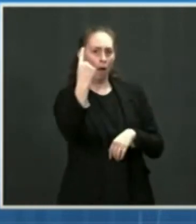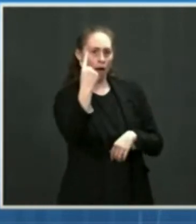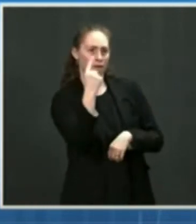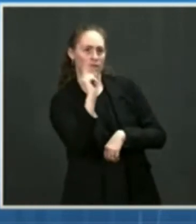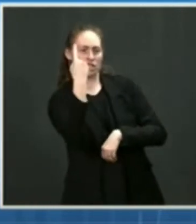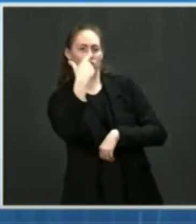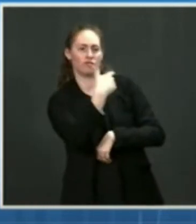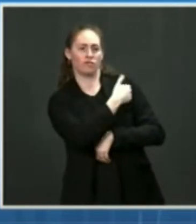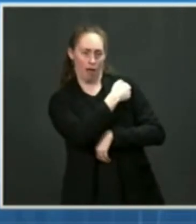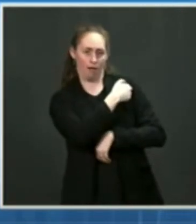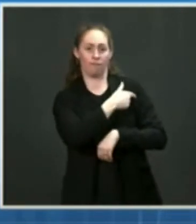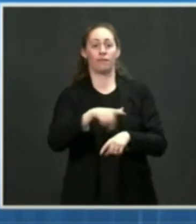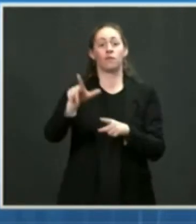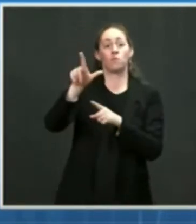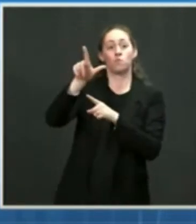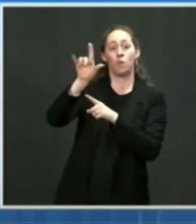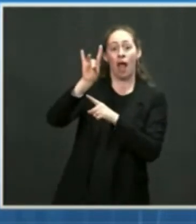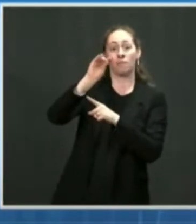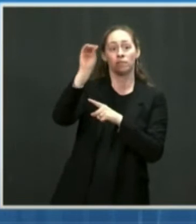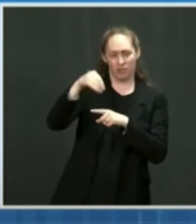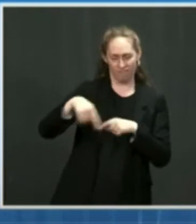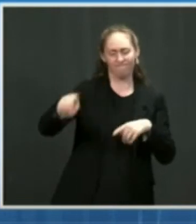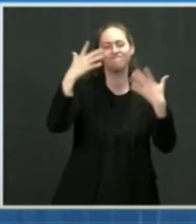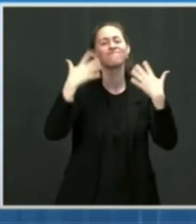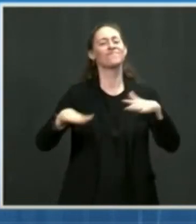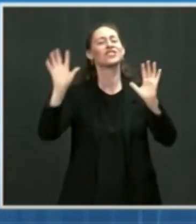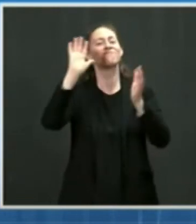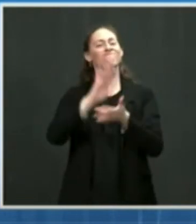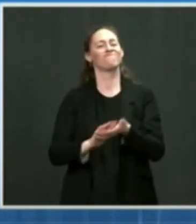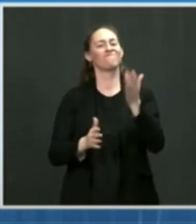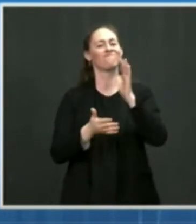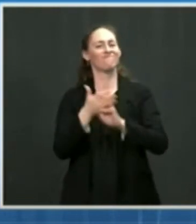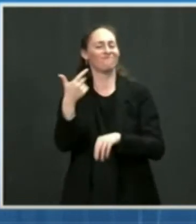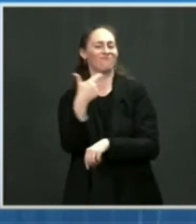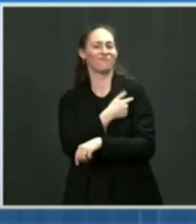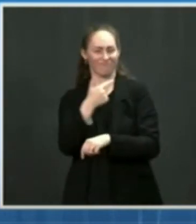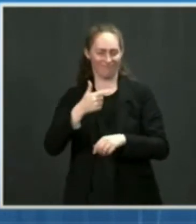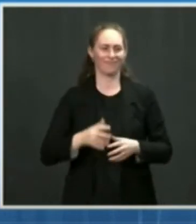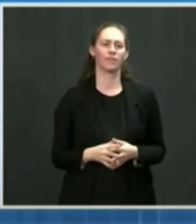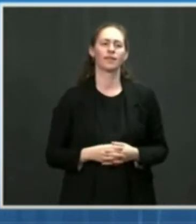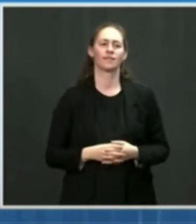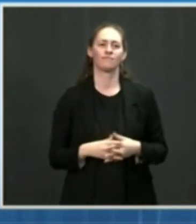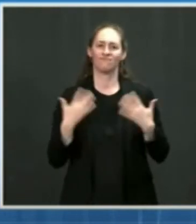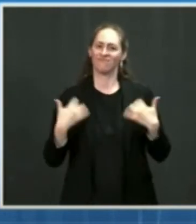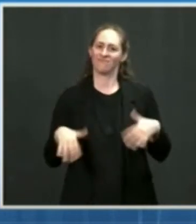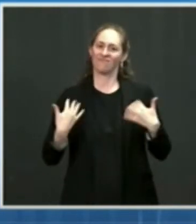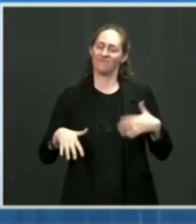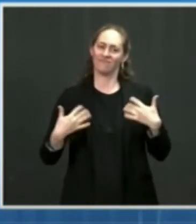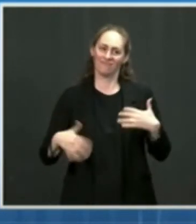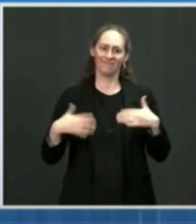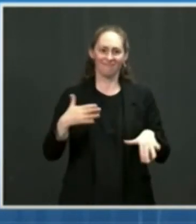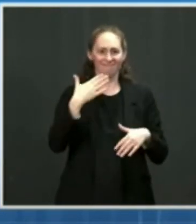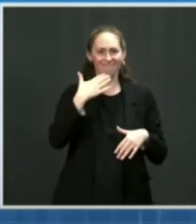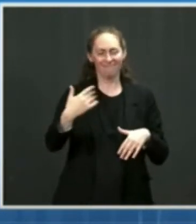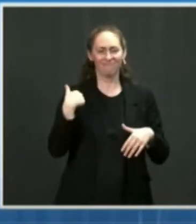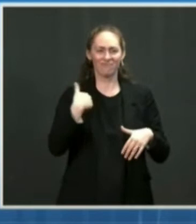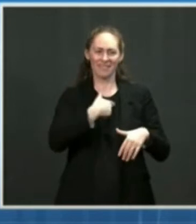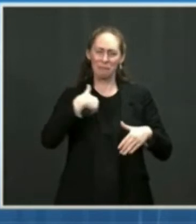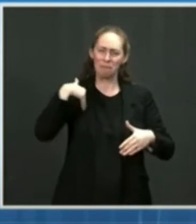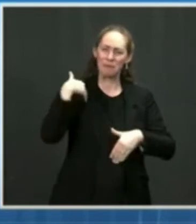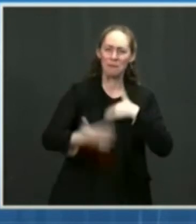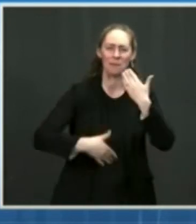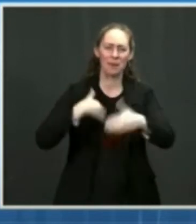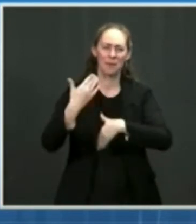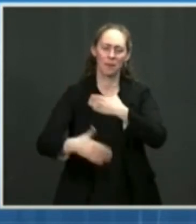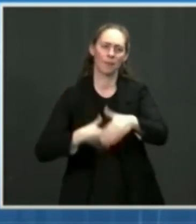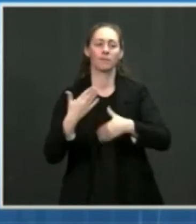are now fully vaccinated across the U.S. We've made significant progress also in vaccinating Americans over the age of